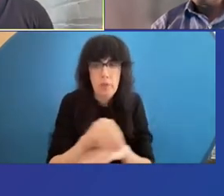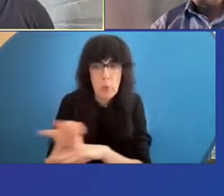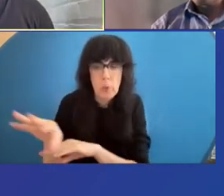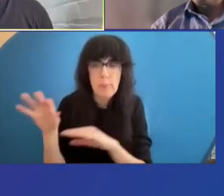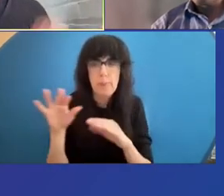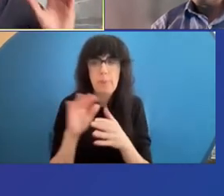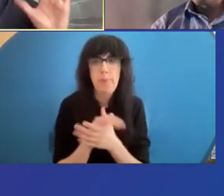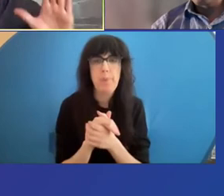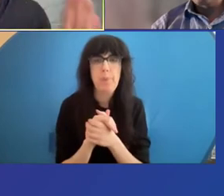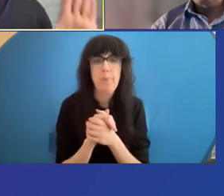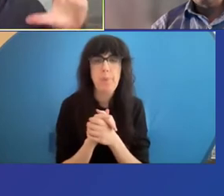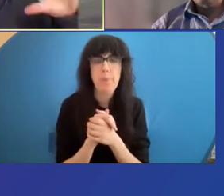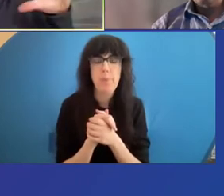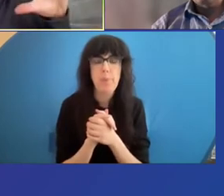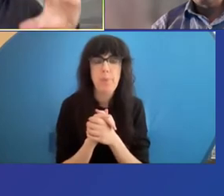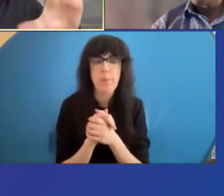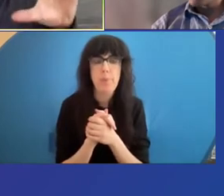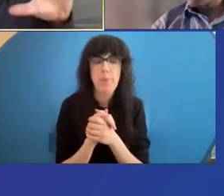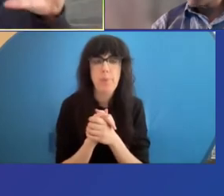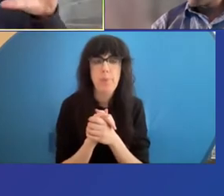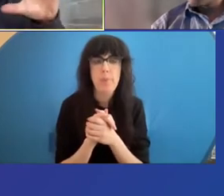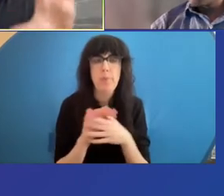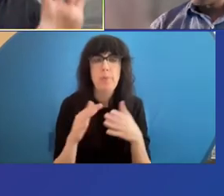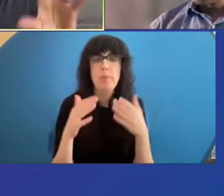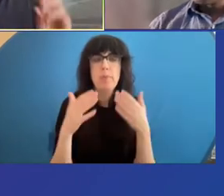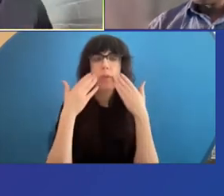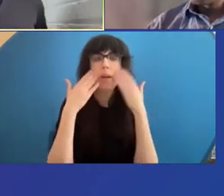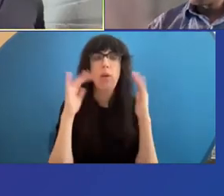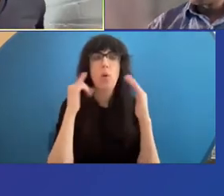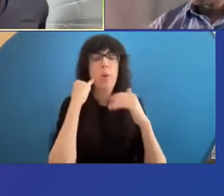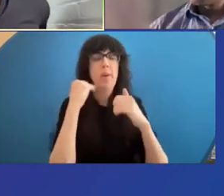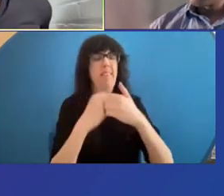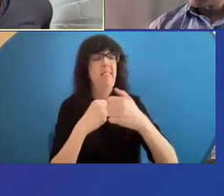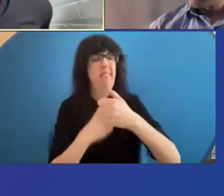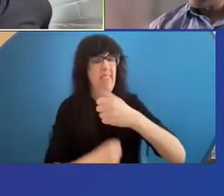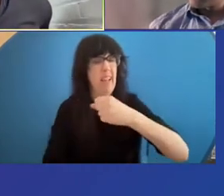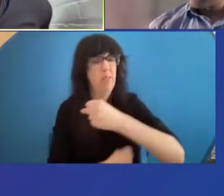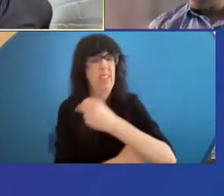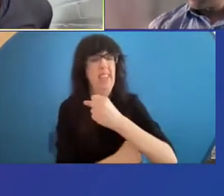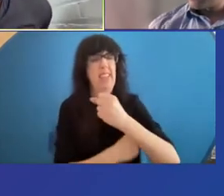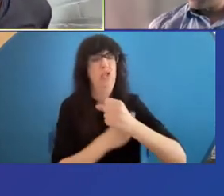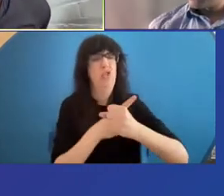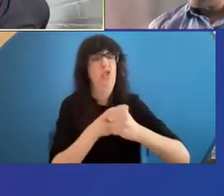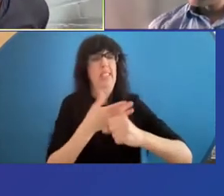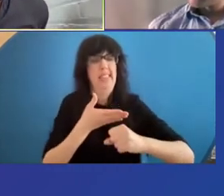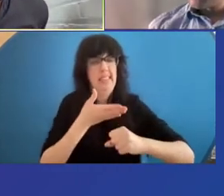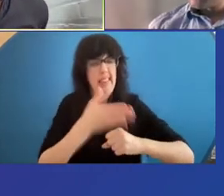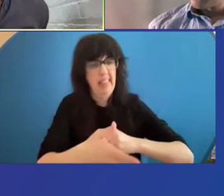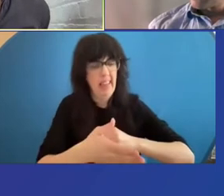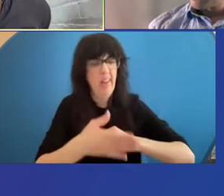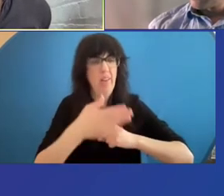I don't know if the foundations, the structures are there for the stability of the communication